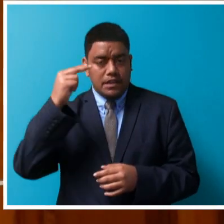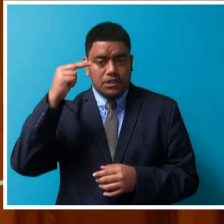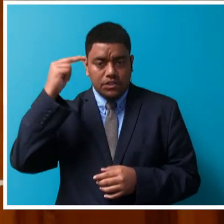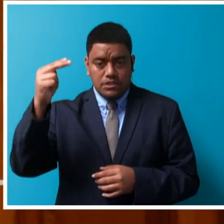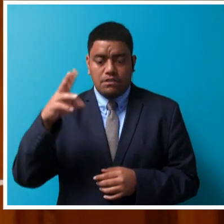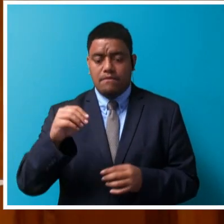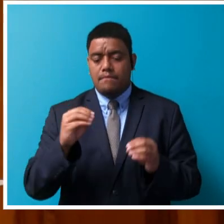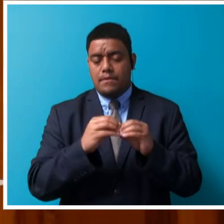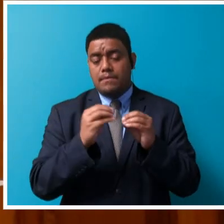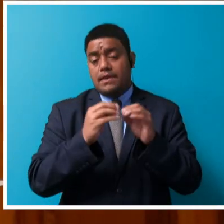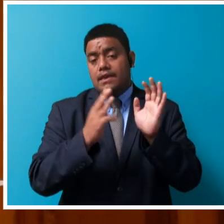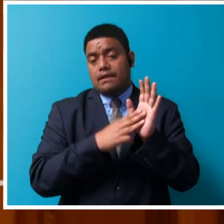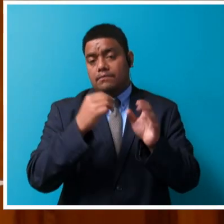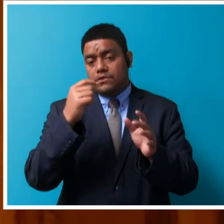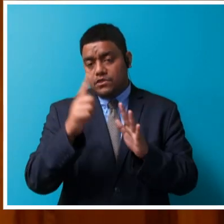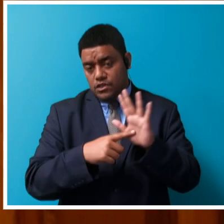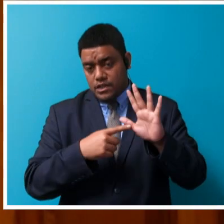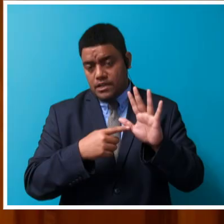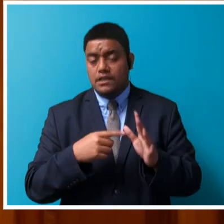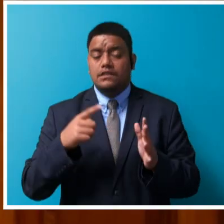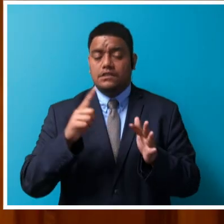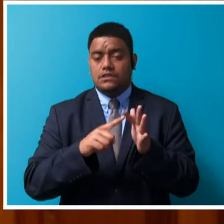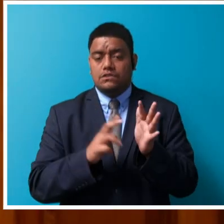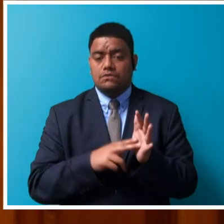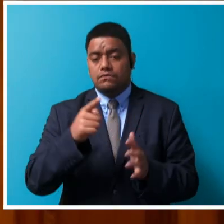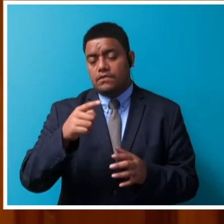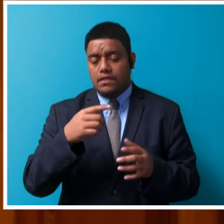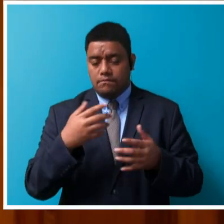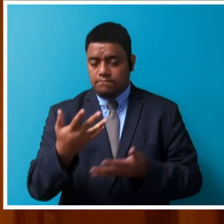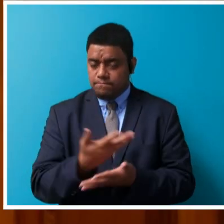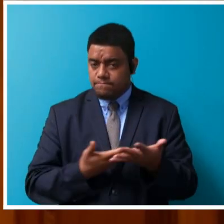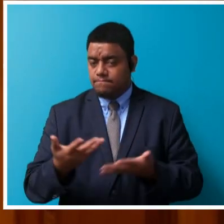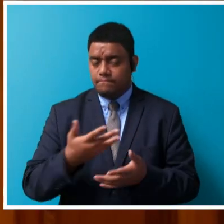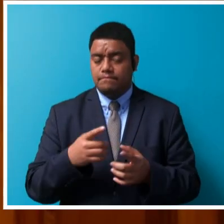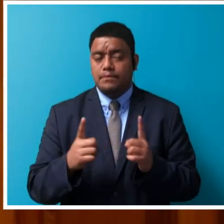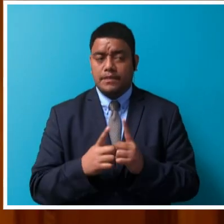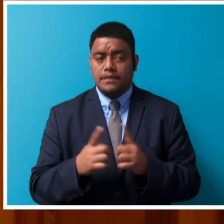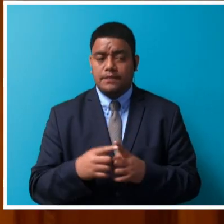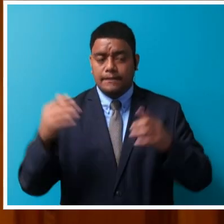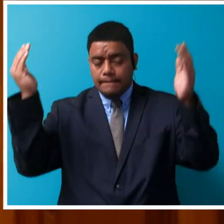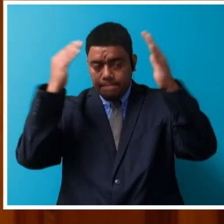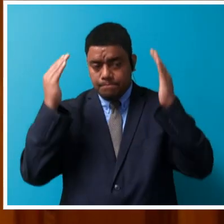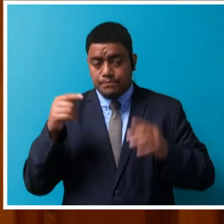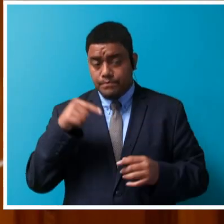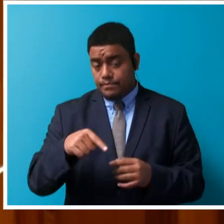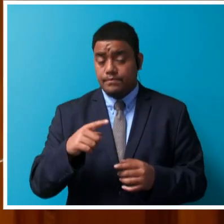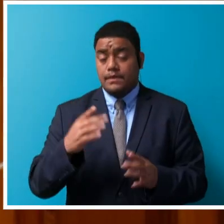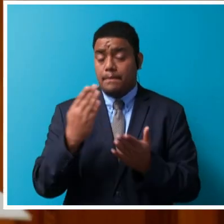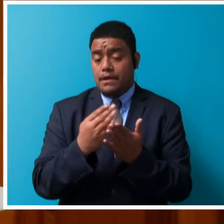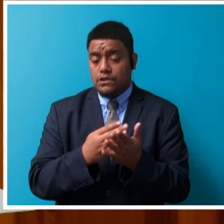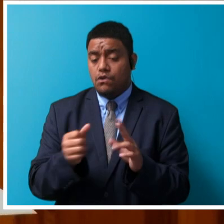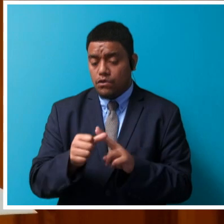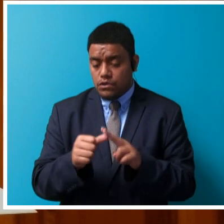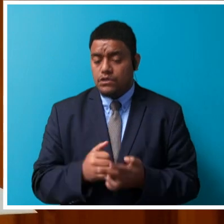or BBNJ, in the biannual EU-Fiji political dialogue. Mr. Speaker, this budget also supports